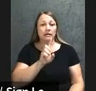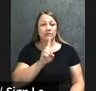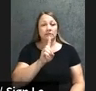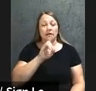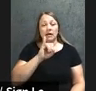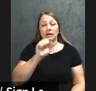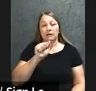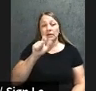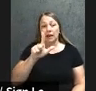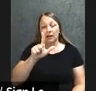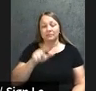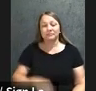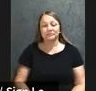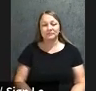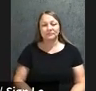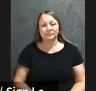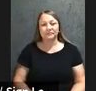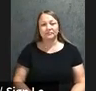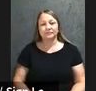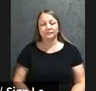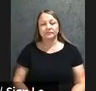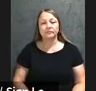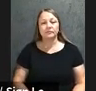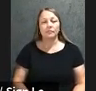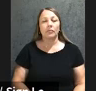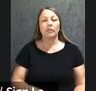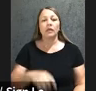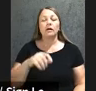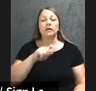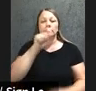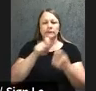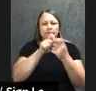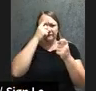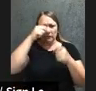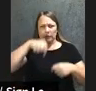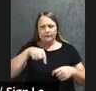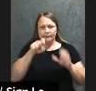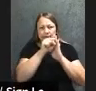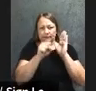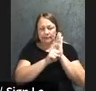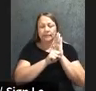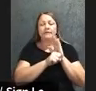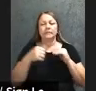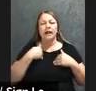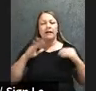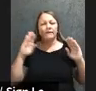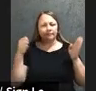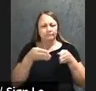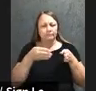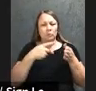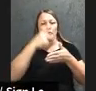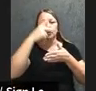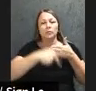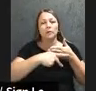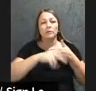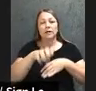So another great thing that's out there is specific to our state. Louisiana Department of Health has a program to vaccinate people